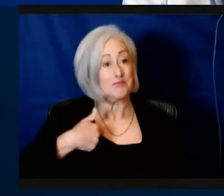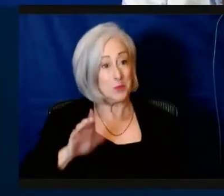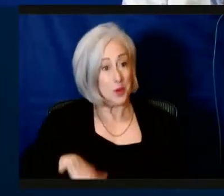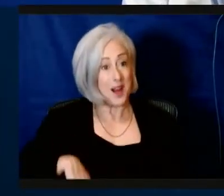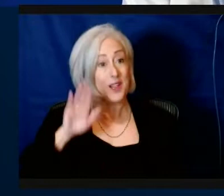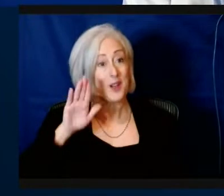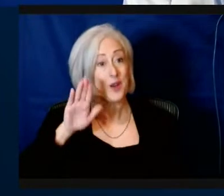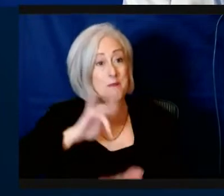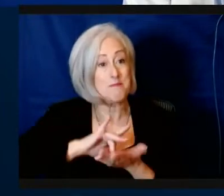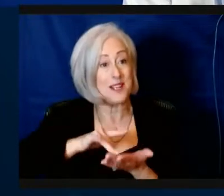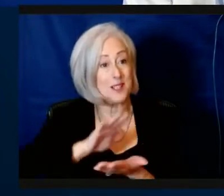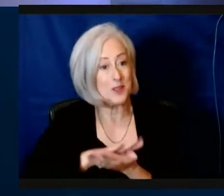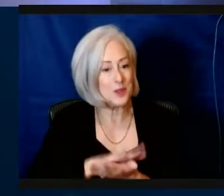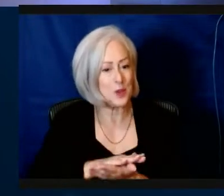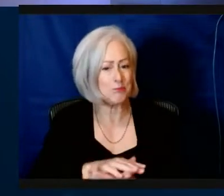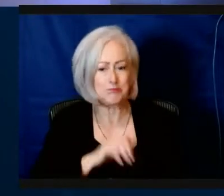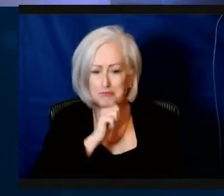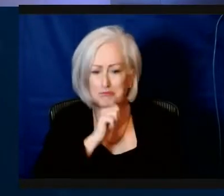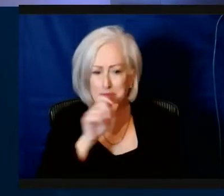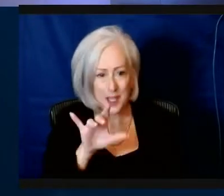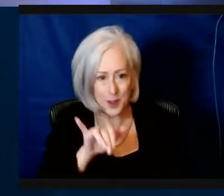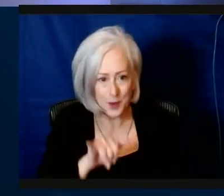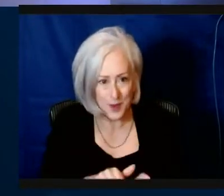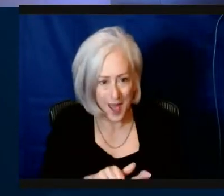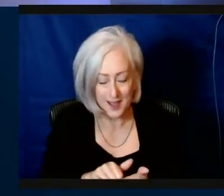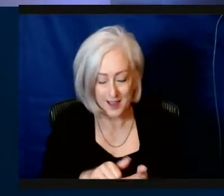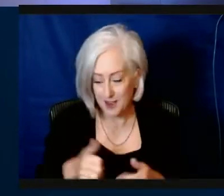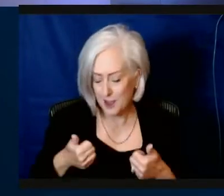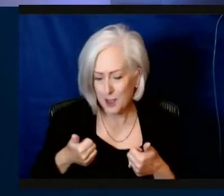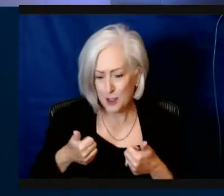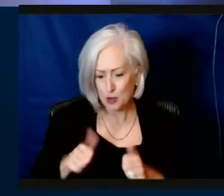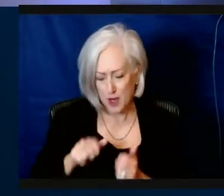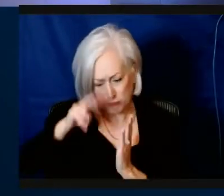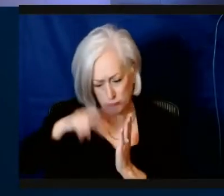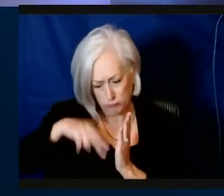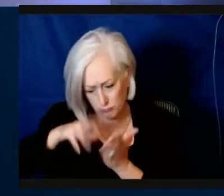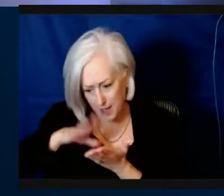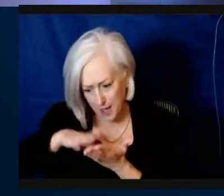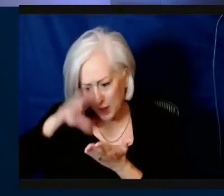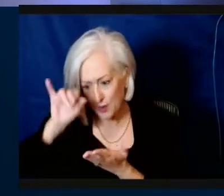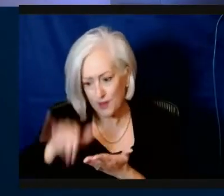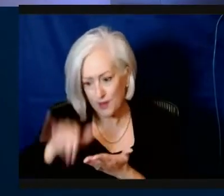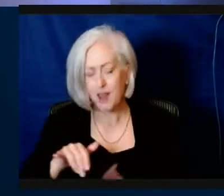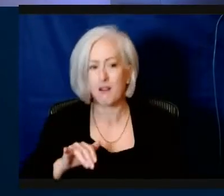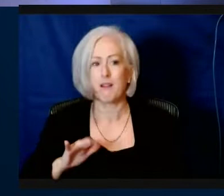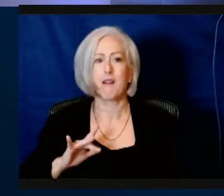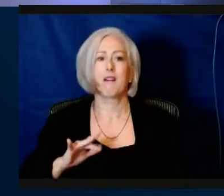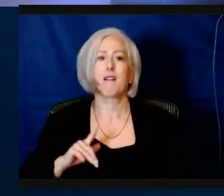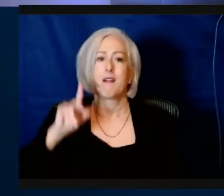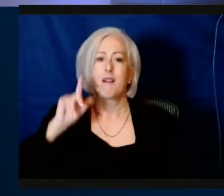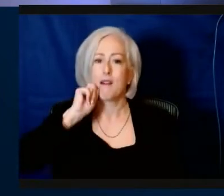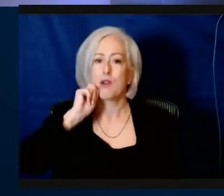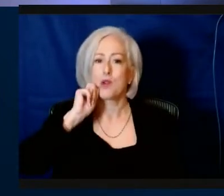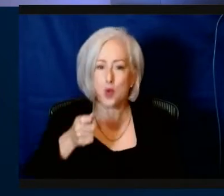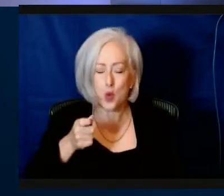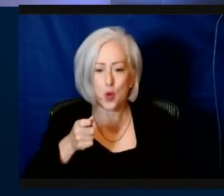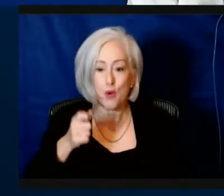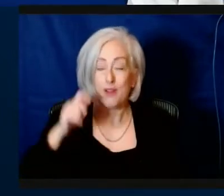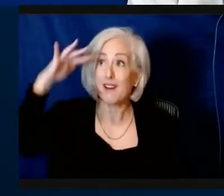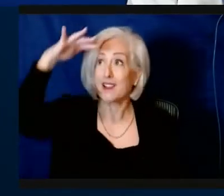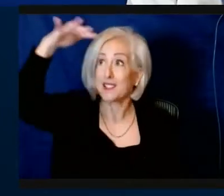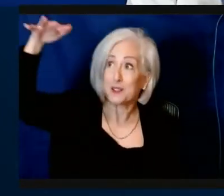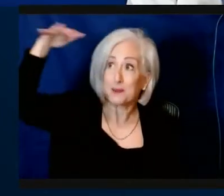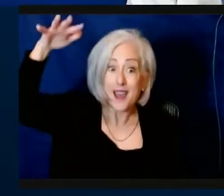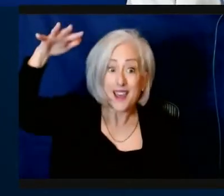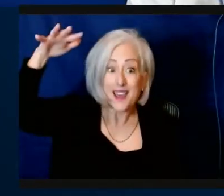stuff, and trying to read and learn about it afterwards. This is really cool. I mean, this is pretty cool. I say space is the final frontier, but this